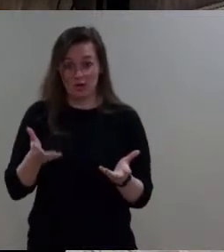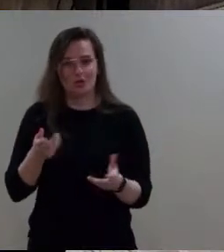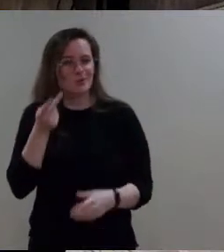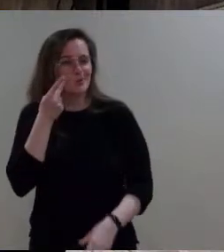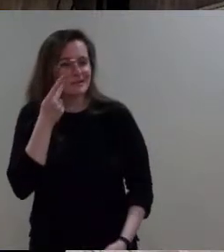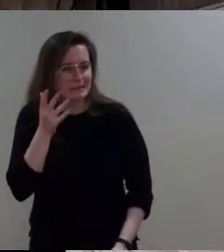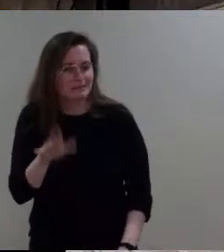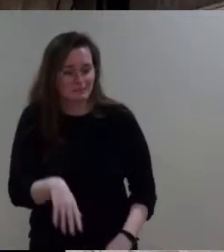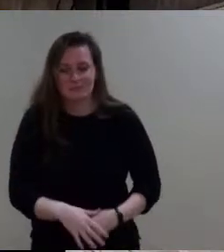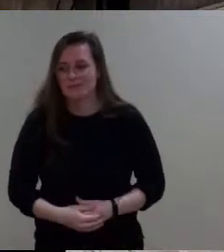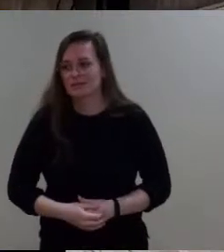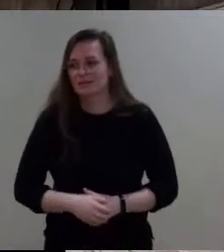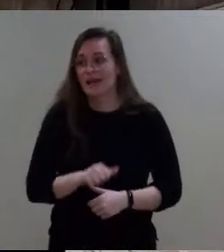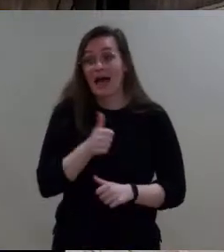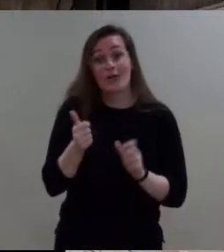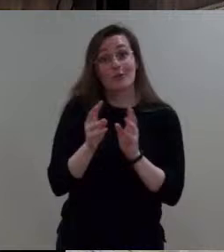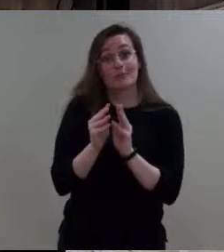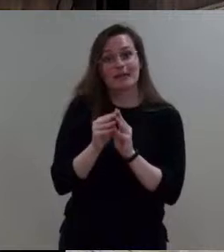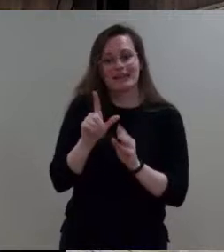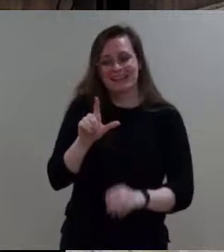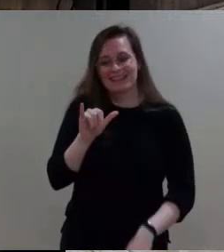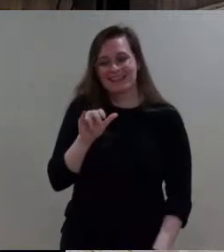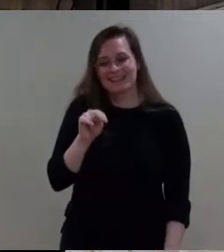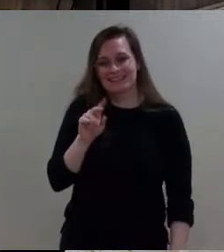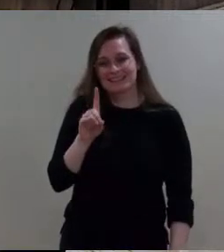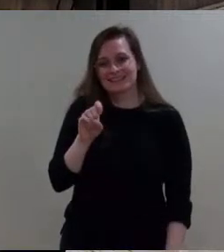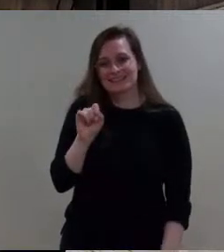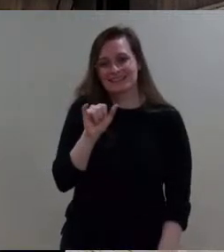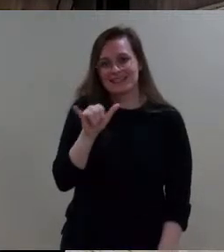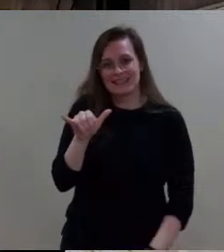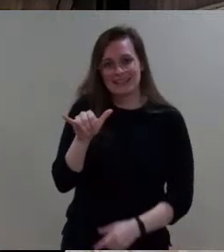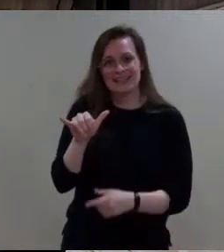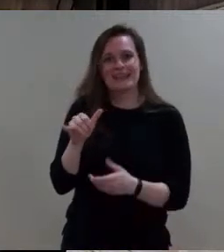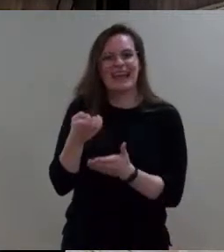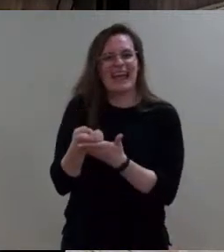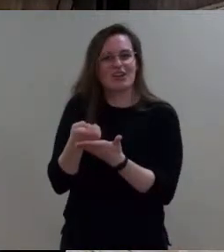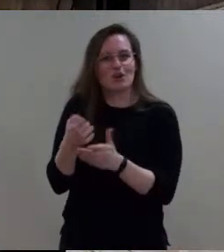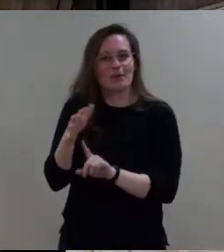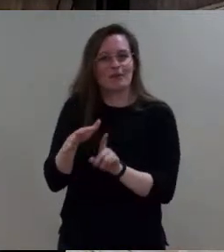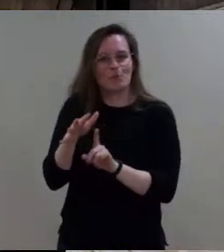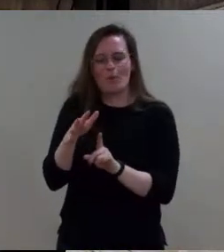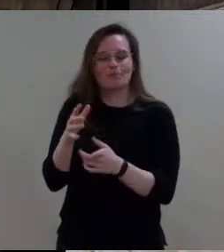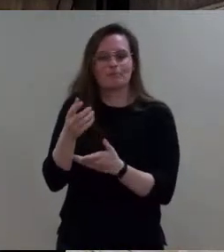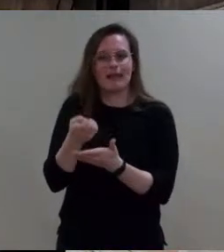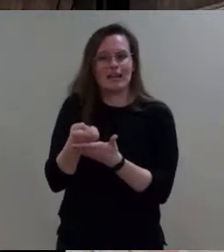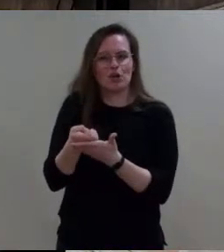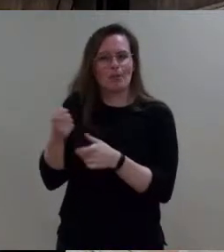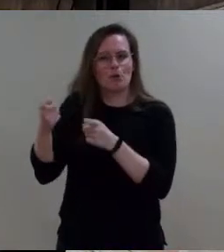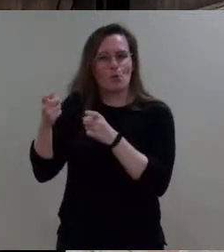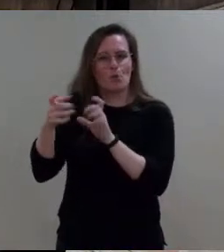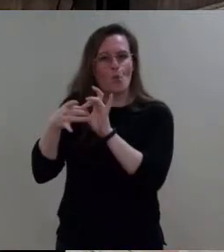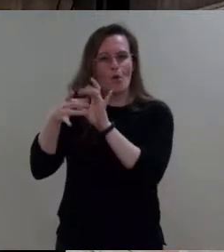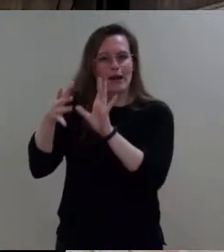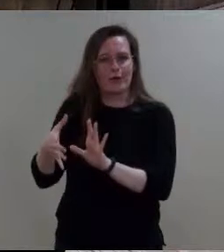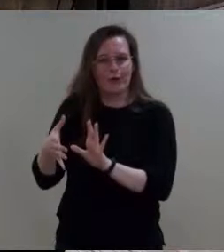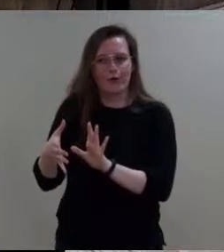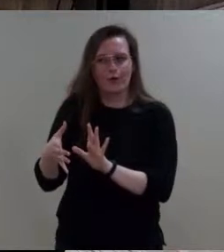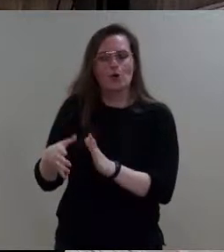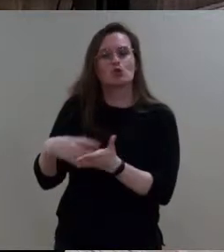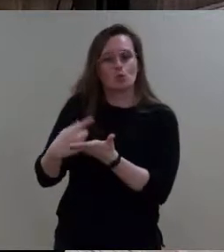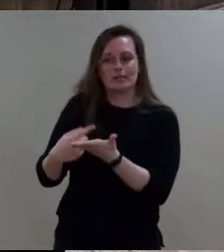is with Lindsay, with the Economic Developer Coordinator, to give some ideas around what I saw and how we could